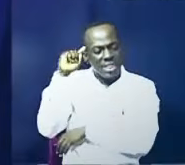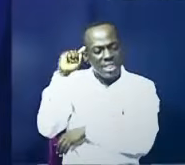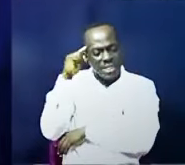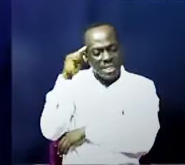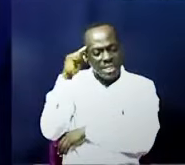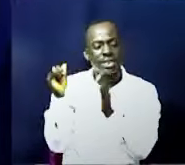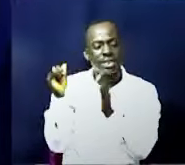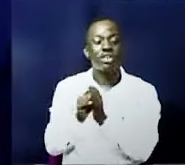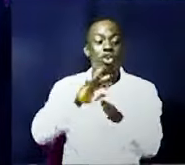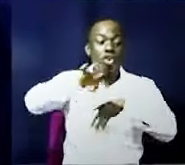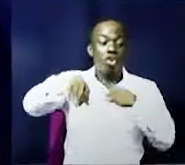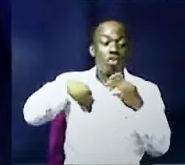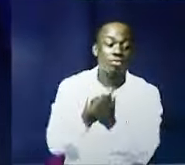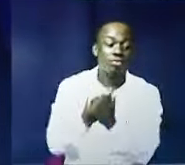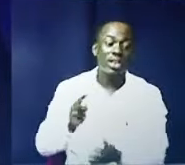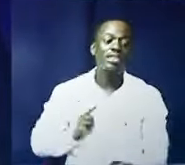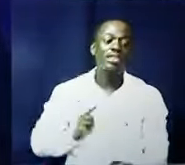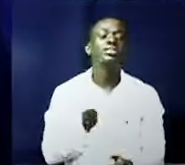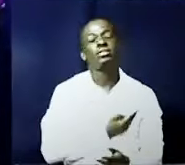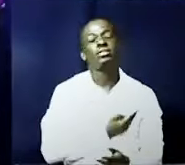ministry